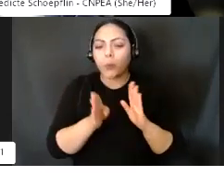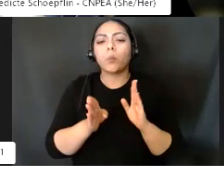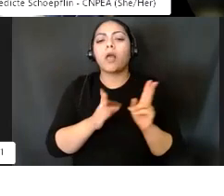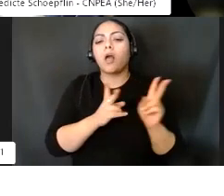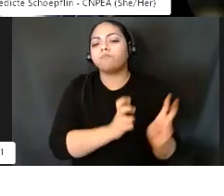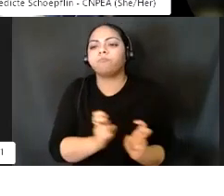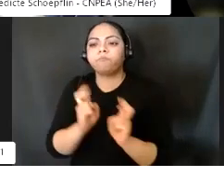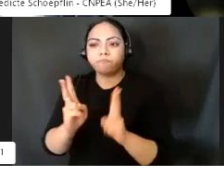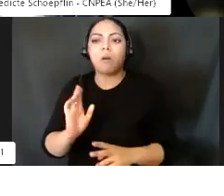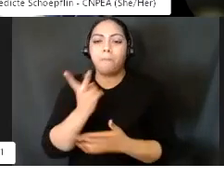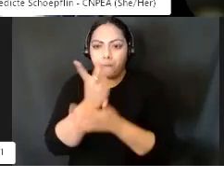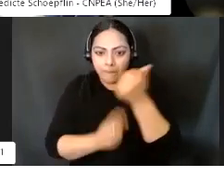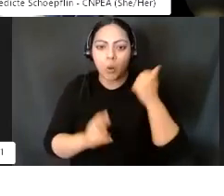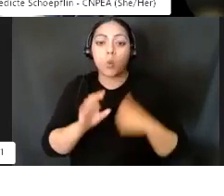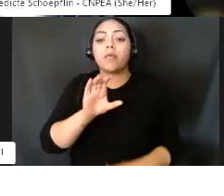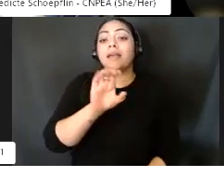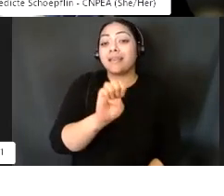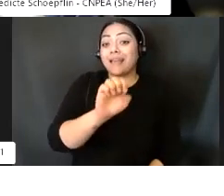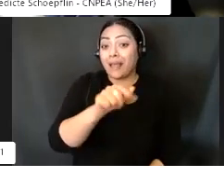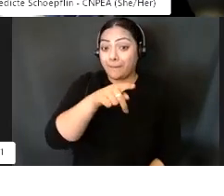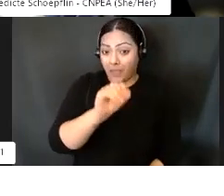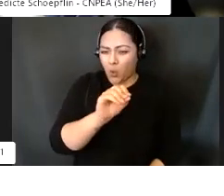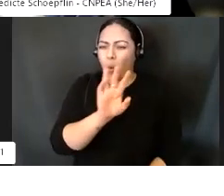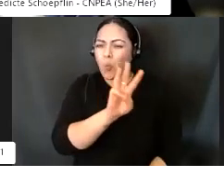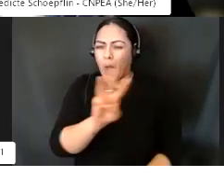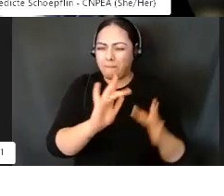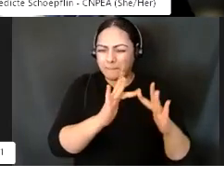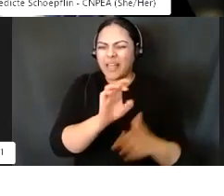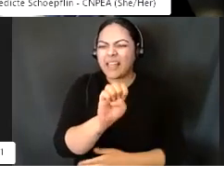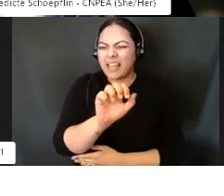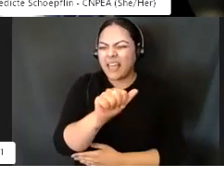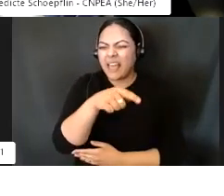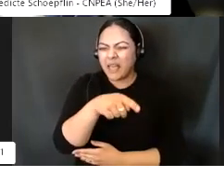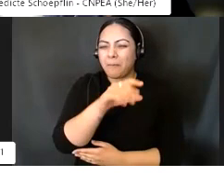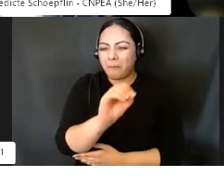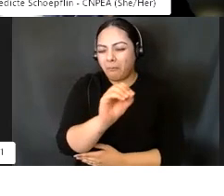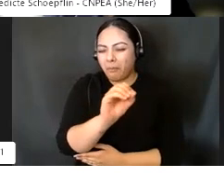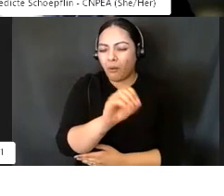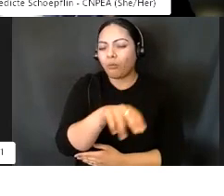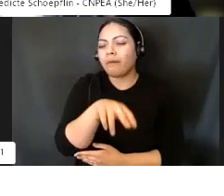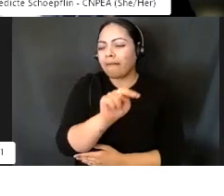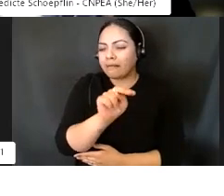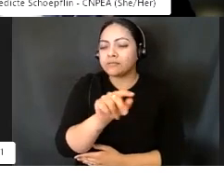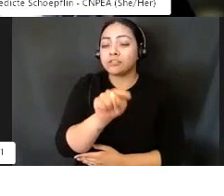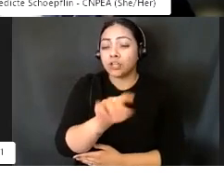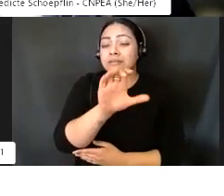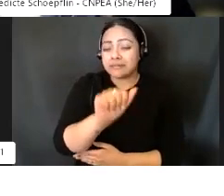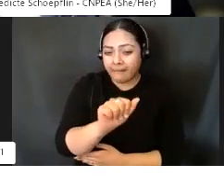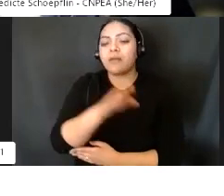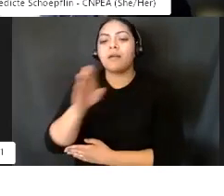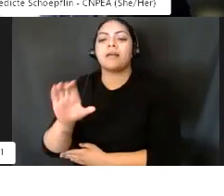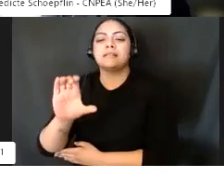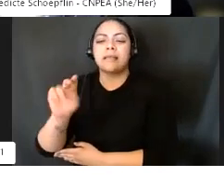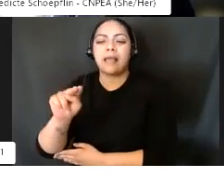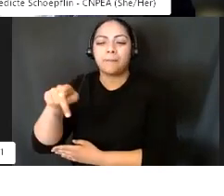of the recording on both the EAPO website, which is eapon.ca, and the CNPEA website, which